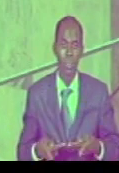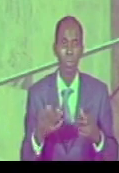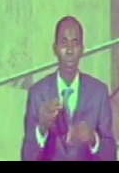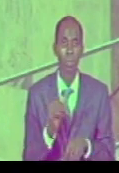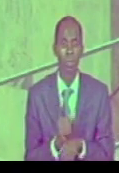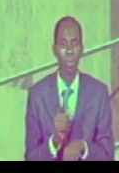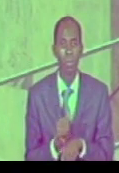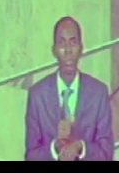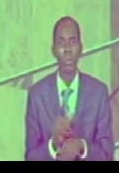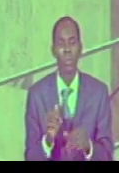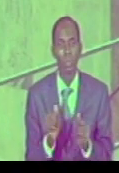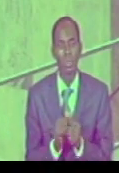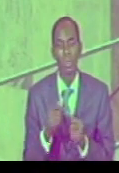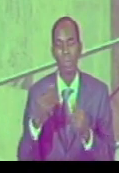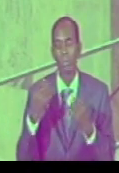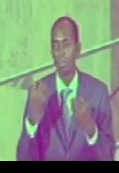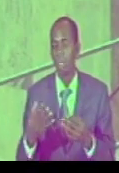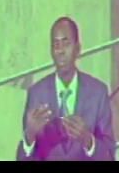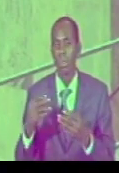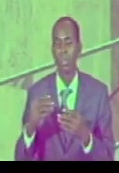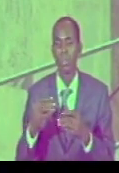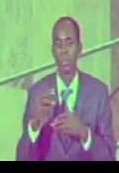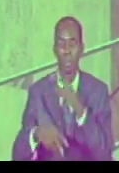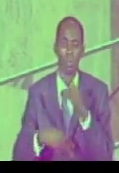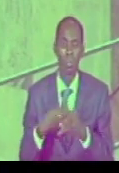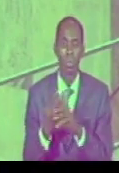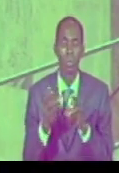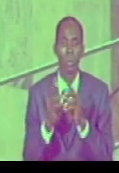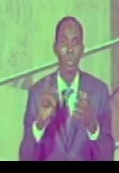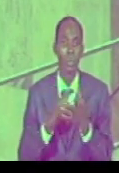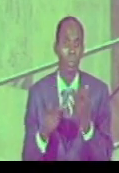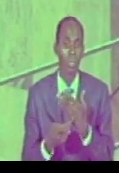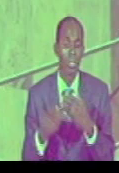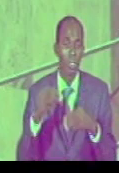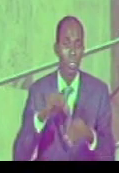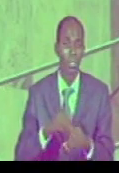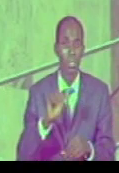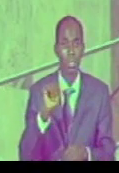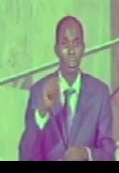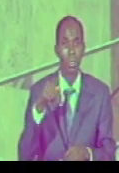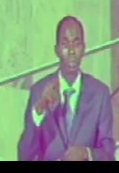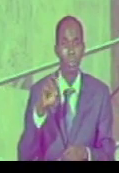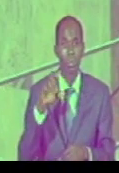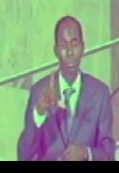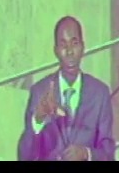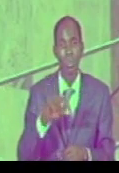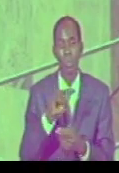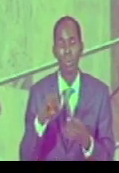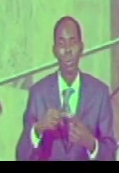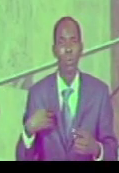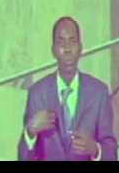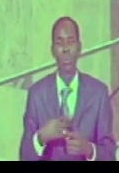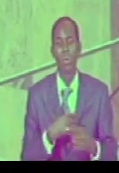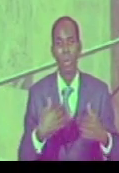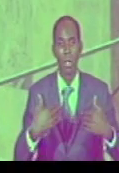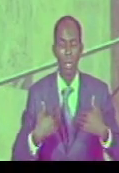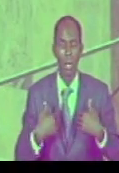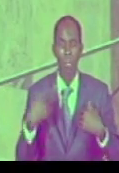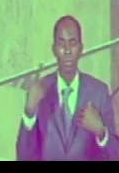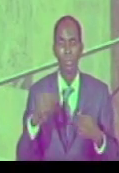Global Crusade that we have had. In April, when we had the swearing above here in